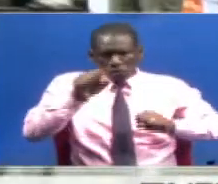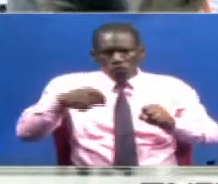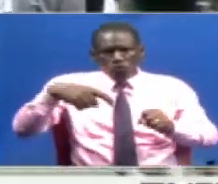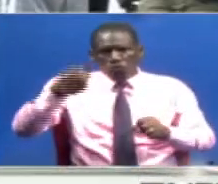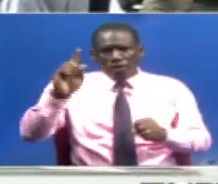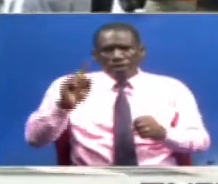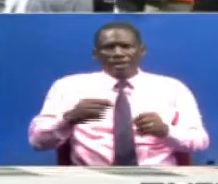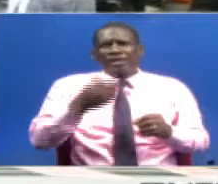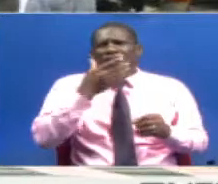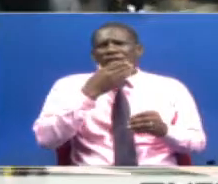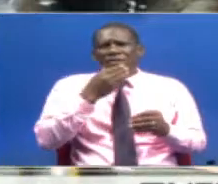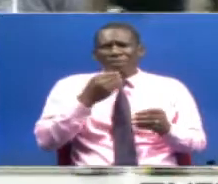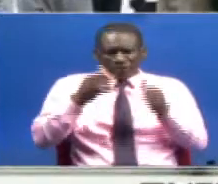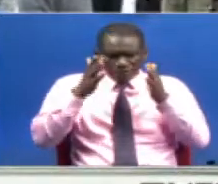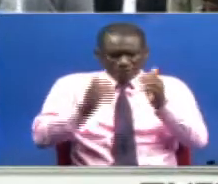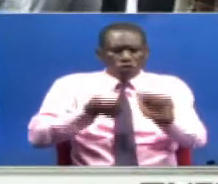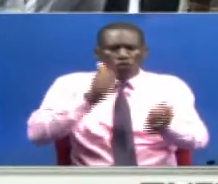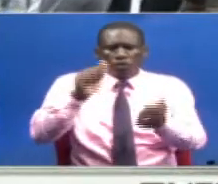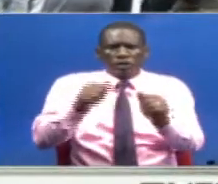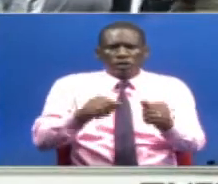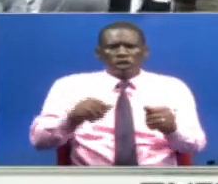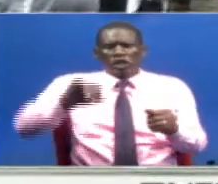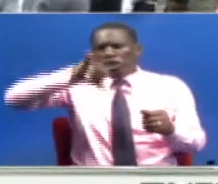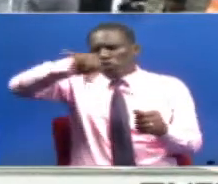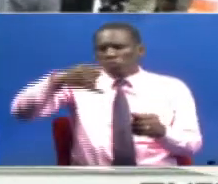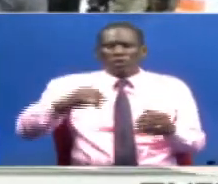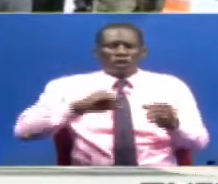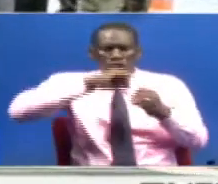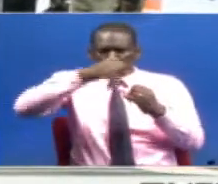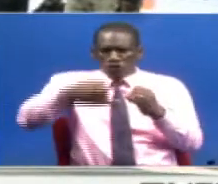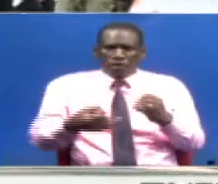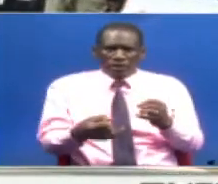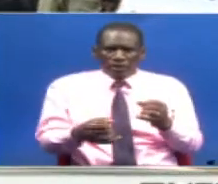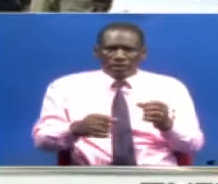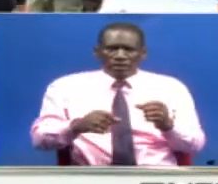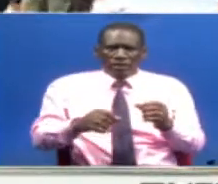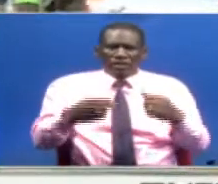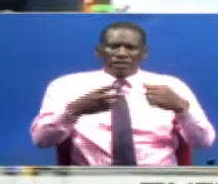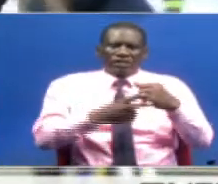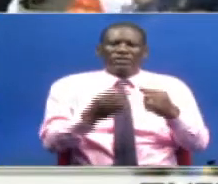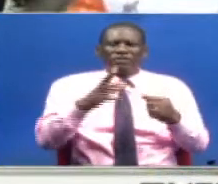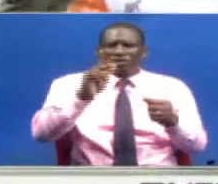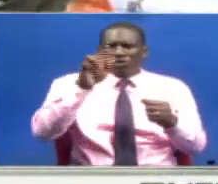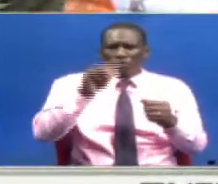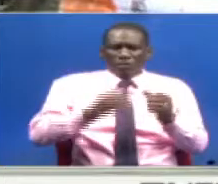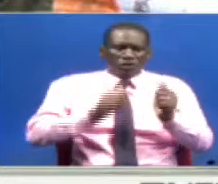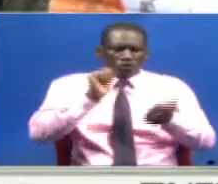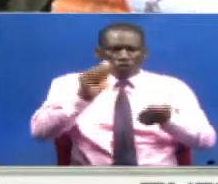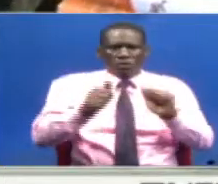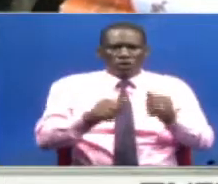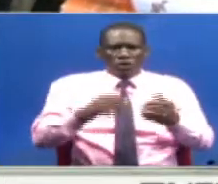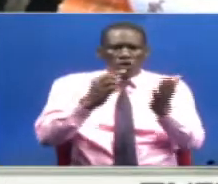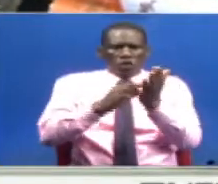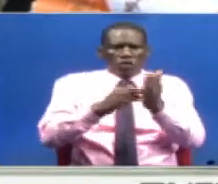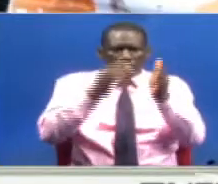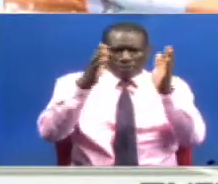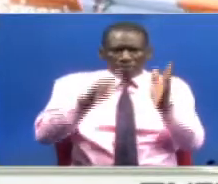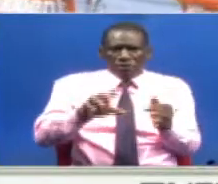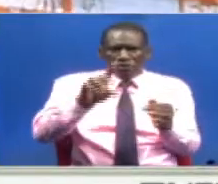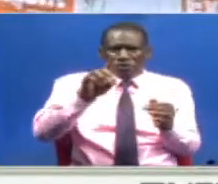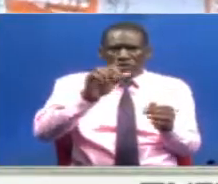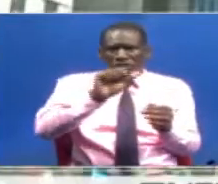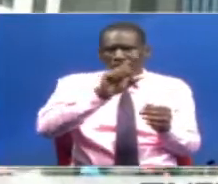the men's main race at the Jubilee Insurance Live-Free 75-kilometer race. The Ugandan cyclist based in Kaptagat,